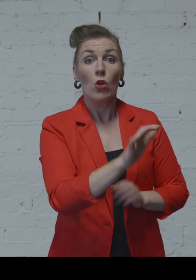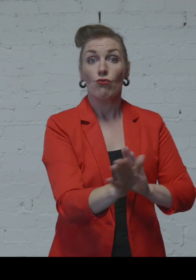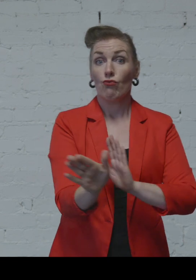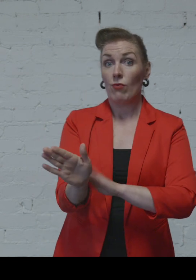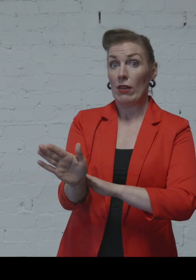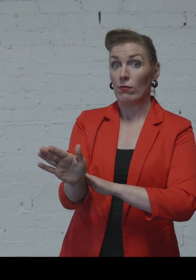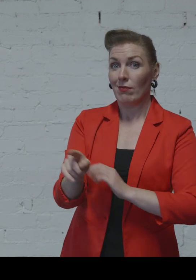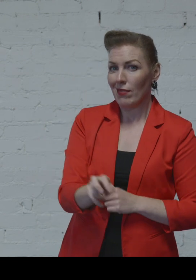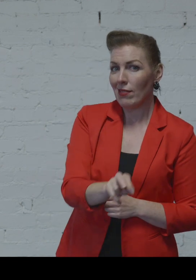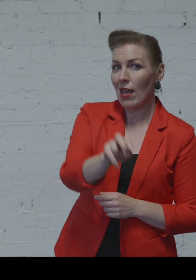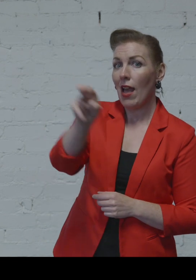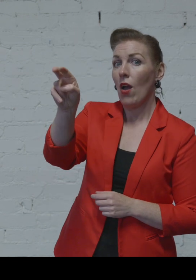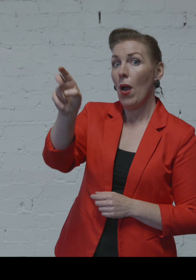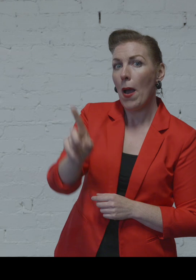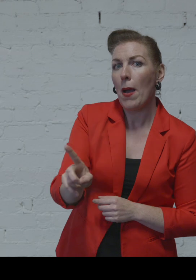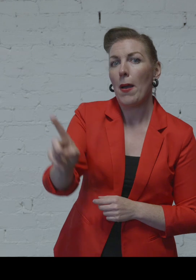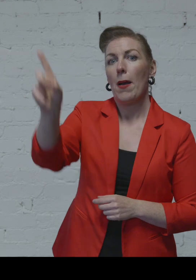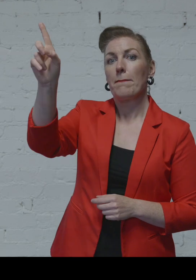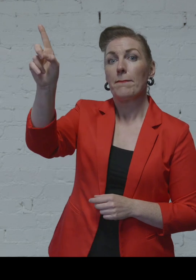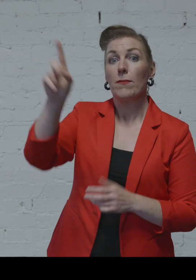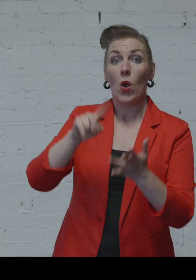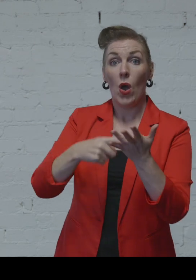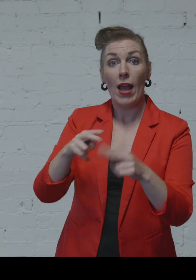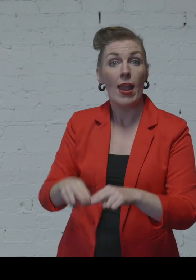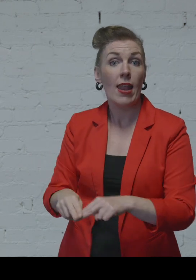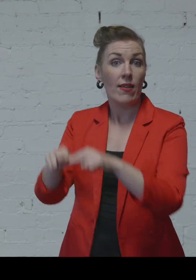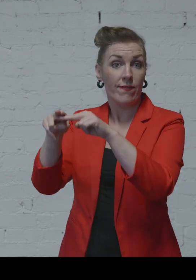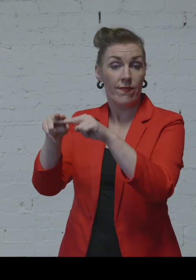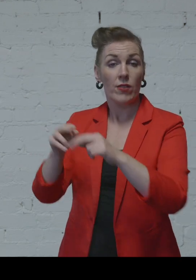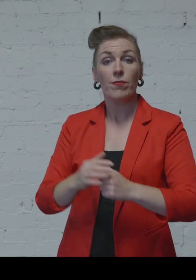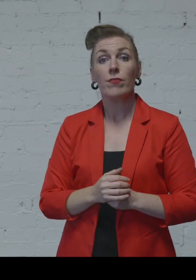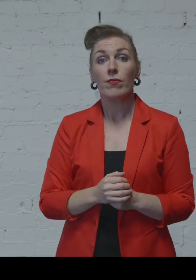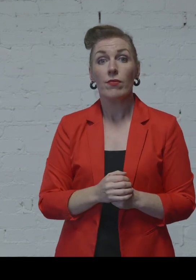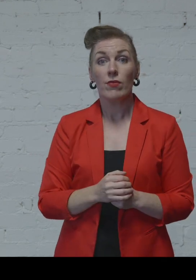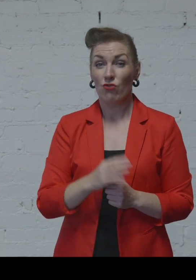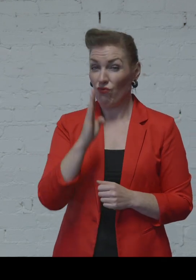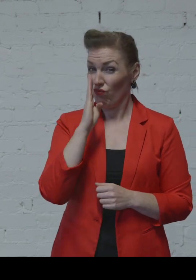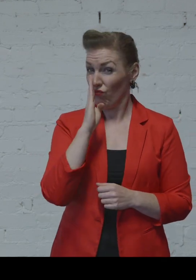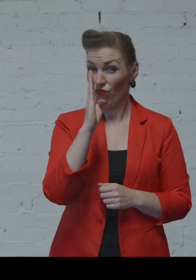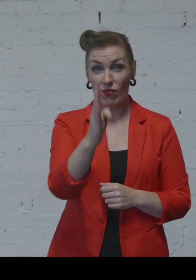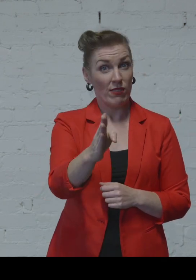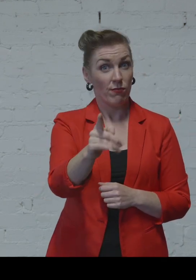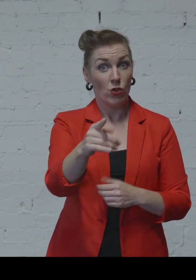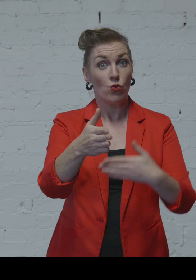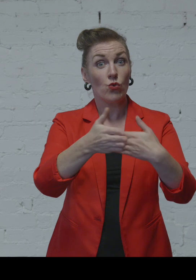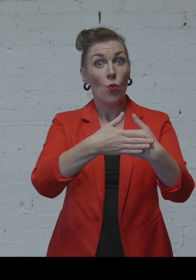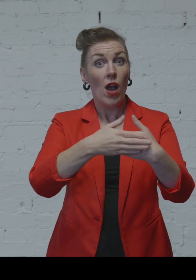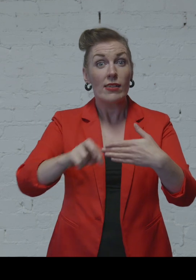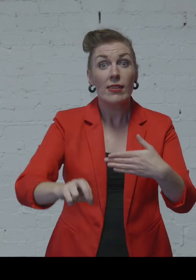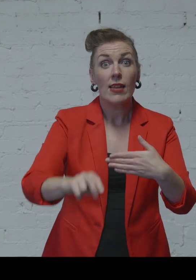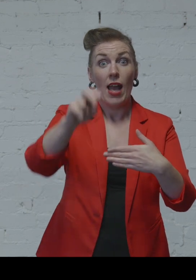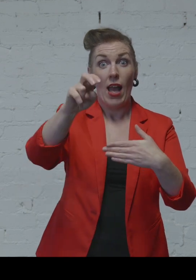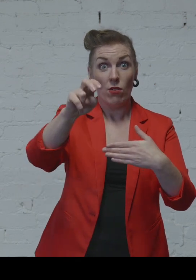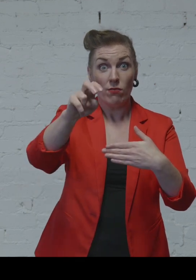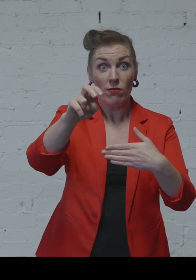On your left is a window looking down into the Echo Echo offices. On your right is a stairway to the upper floor and